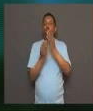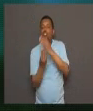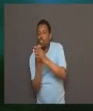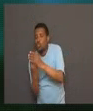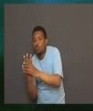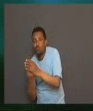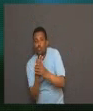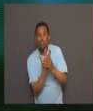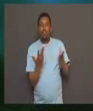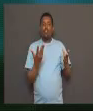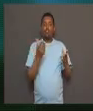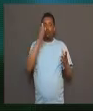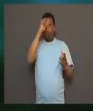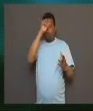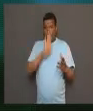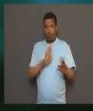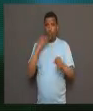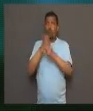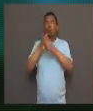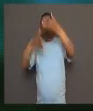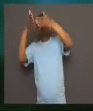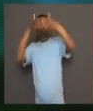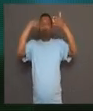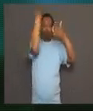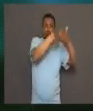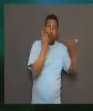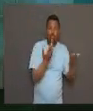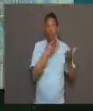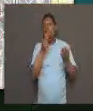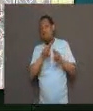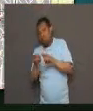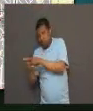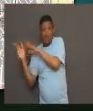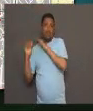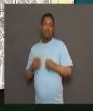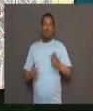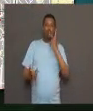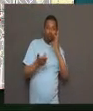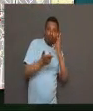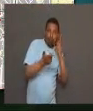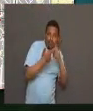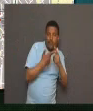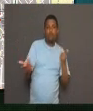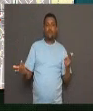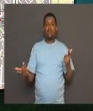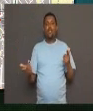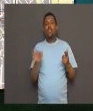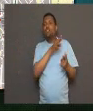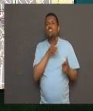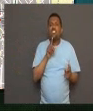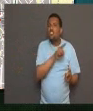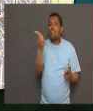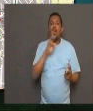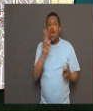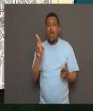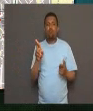vegetation, man-made features, and so on. Second, there are